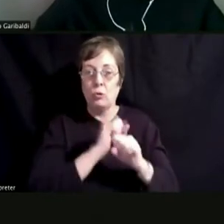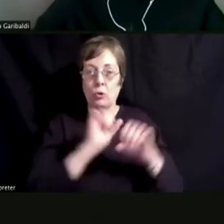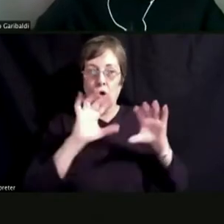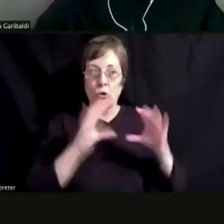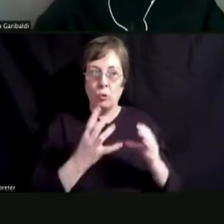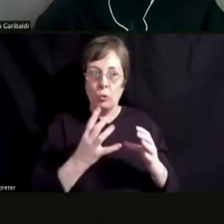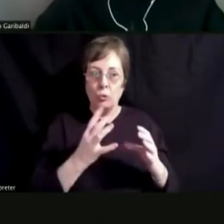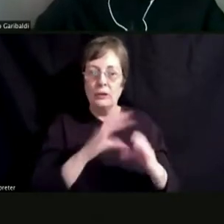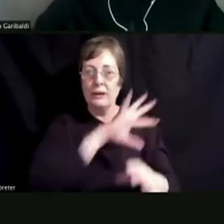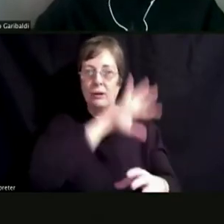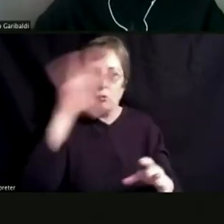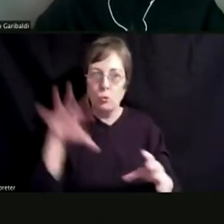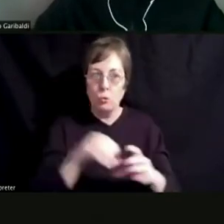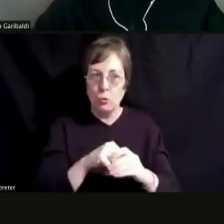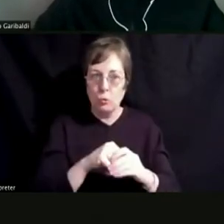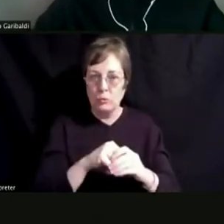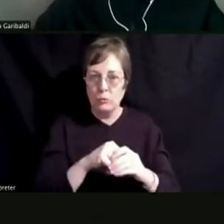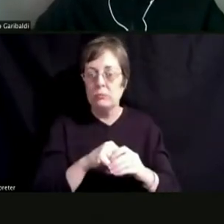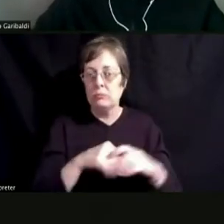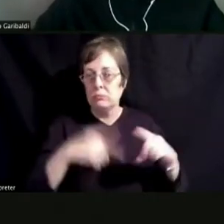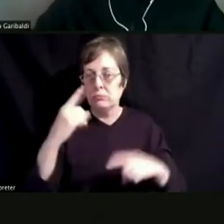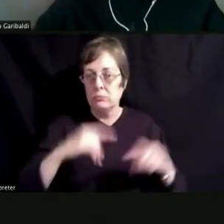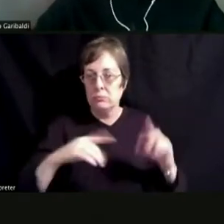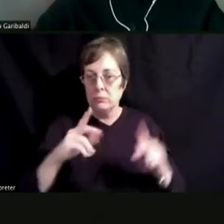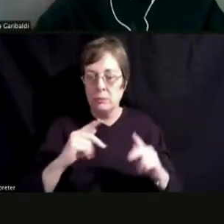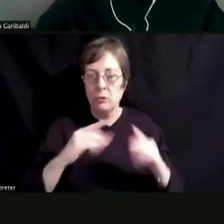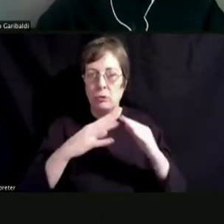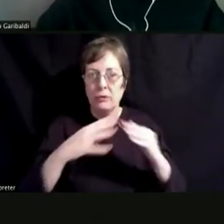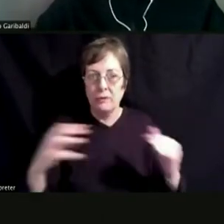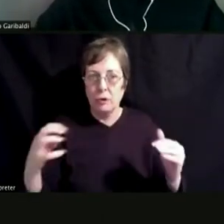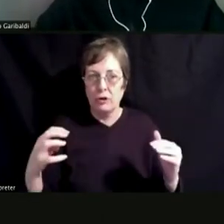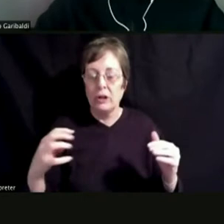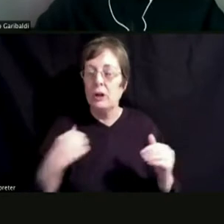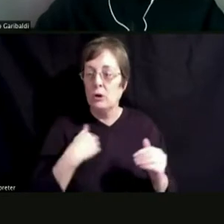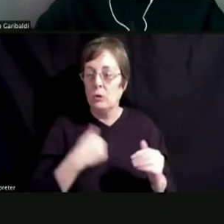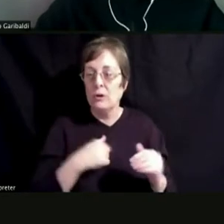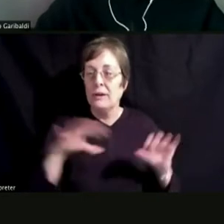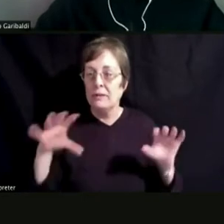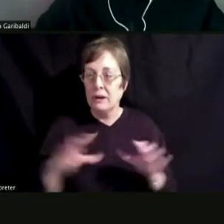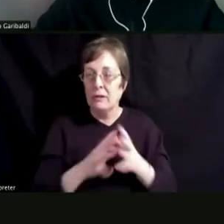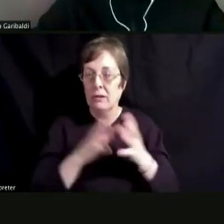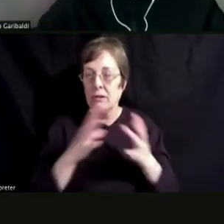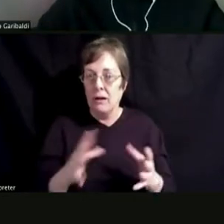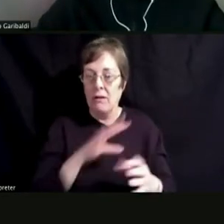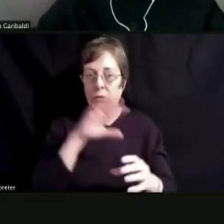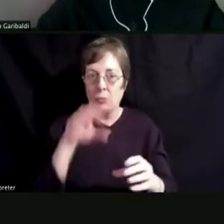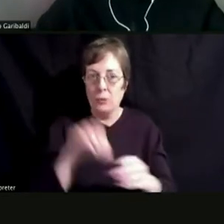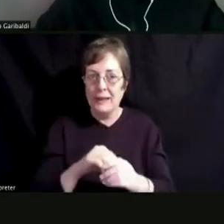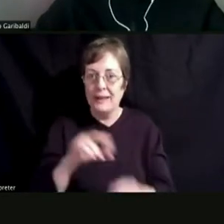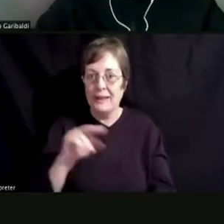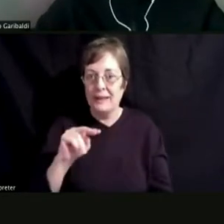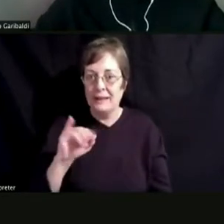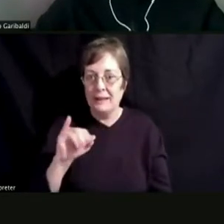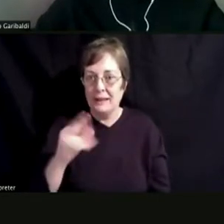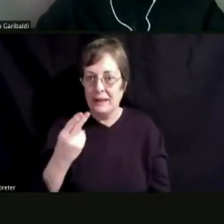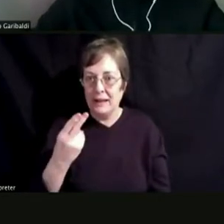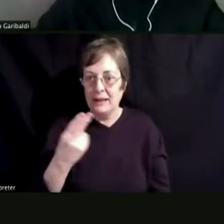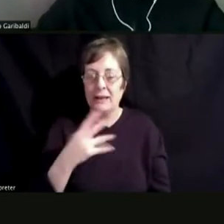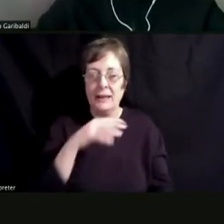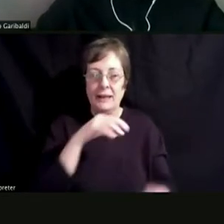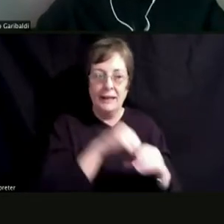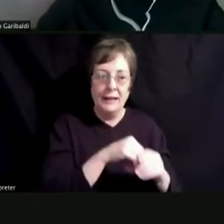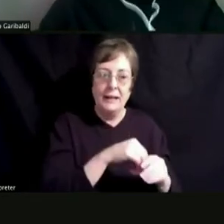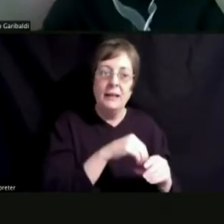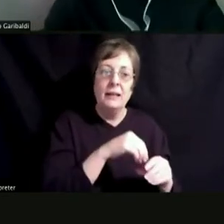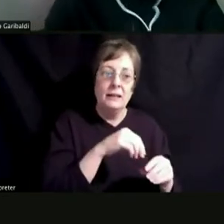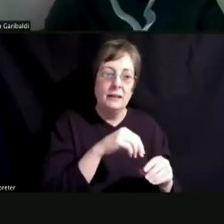inclusive and diverse. And I think we've done a lot within NIH, intramural and extramural and around the